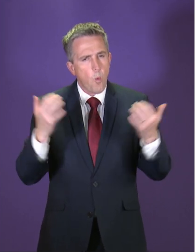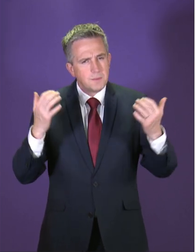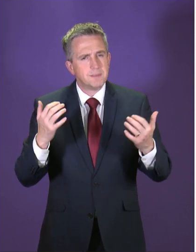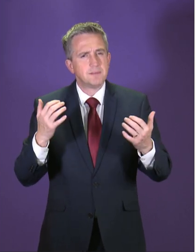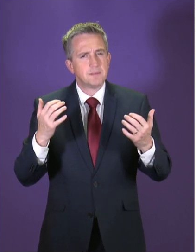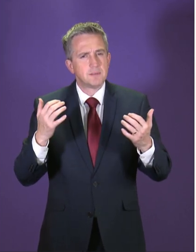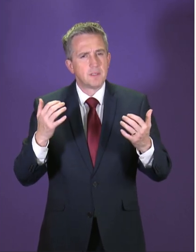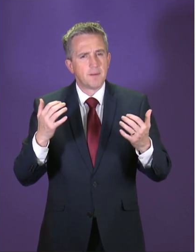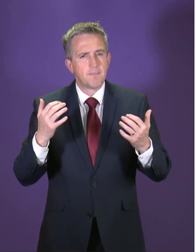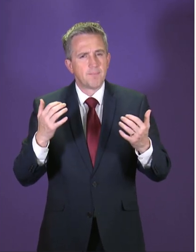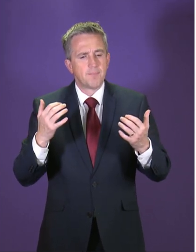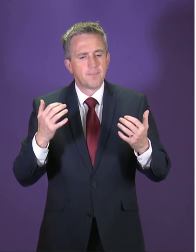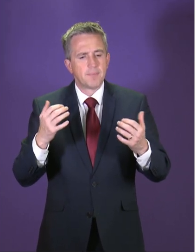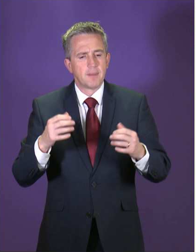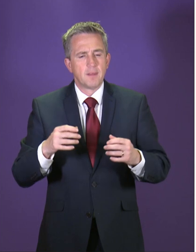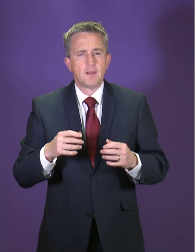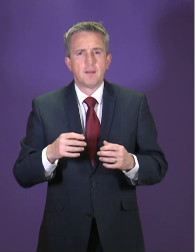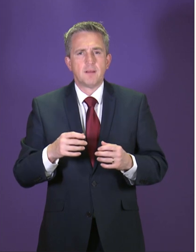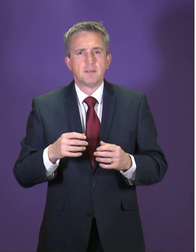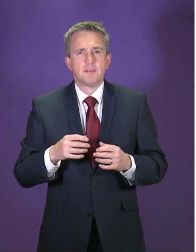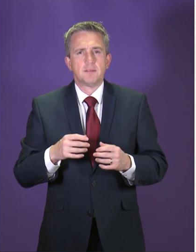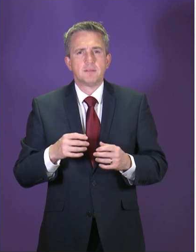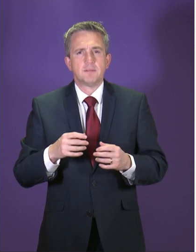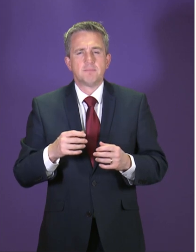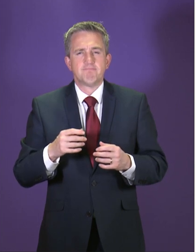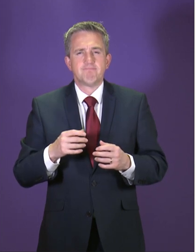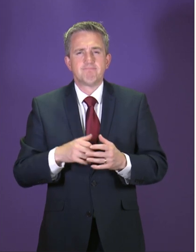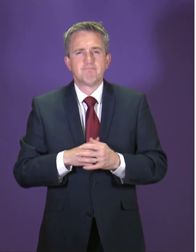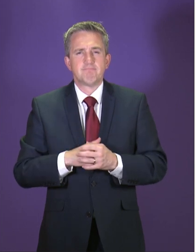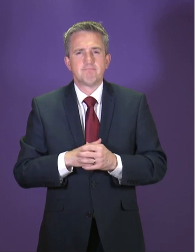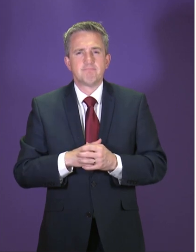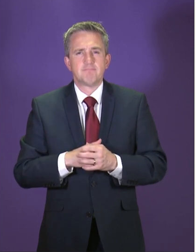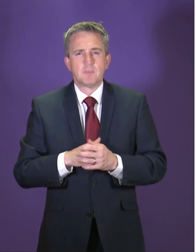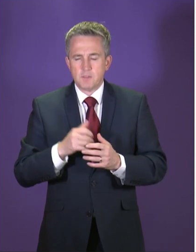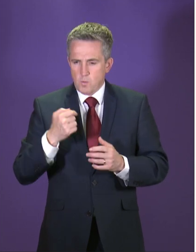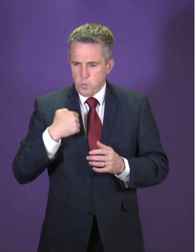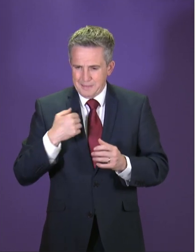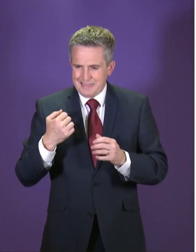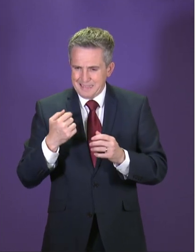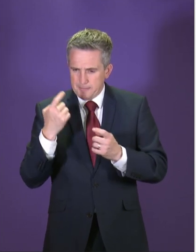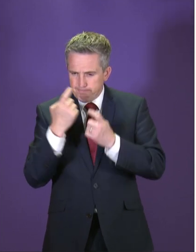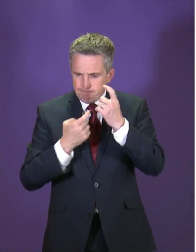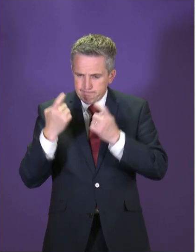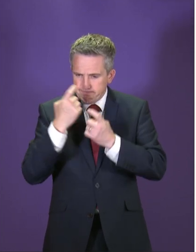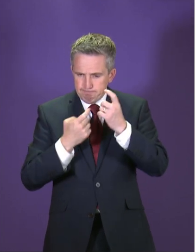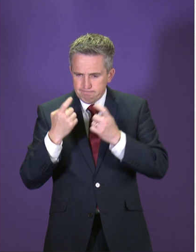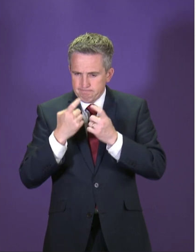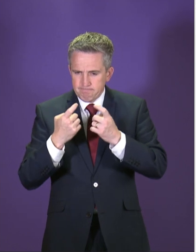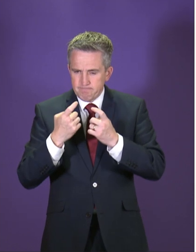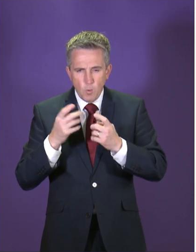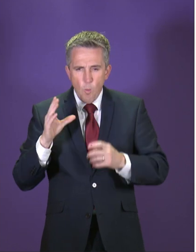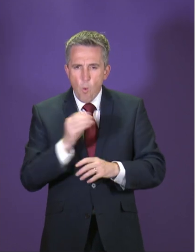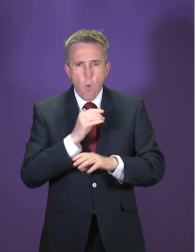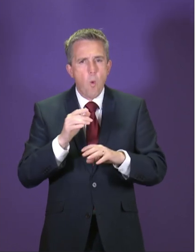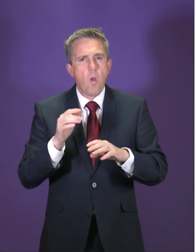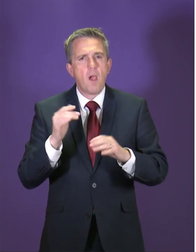So we did this for all the actions that we decided to do, for all the